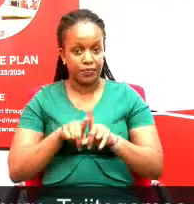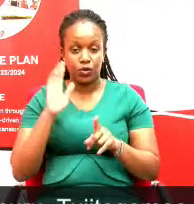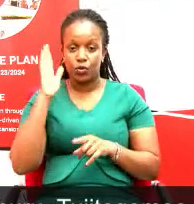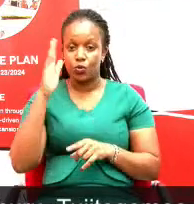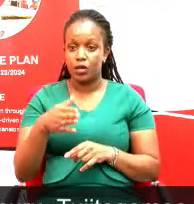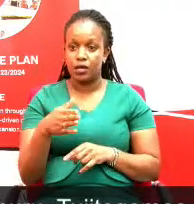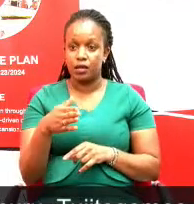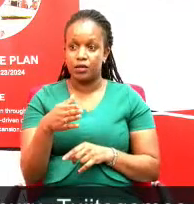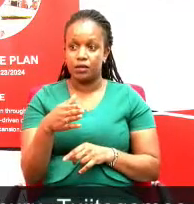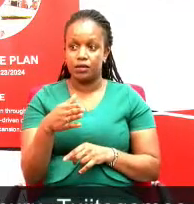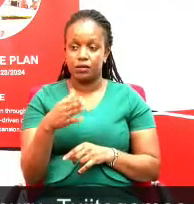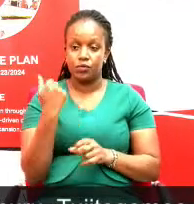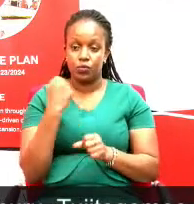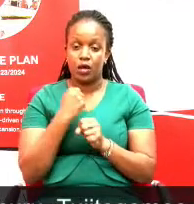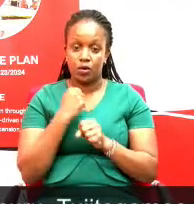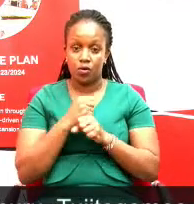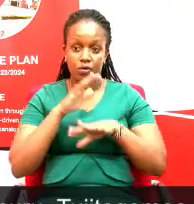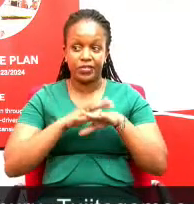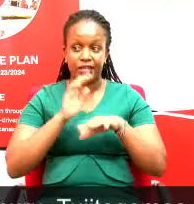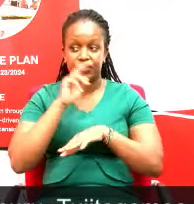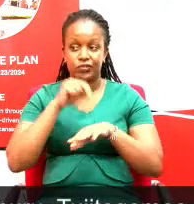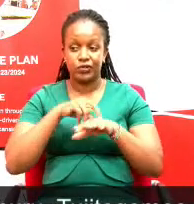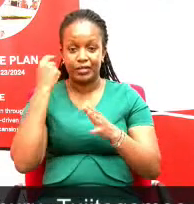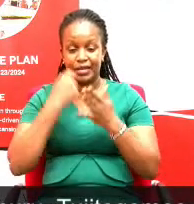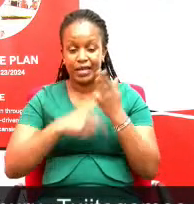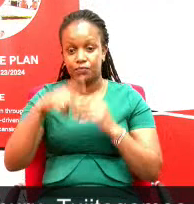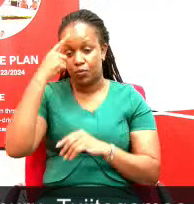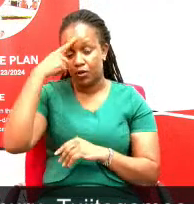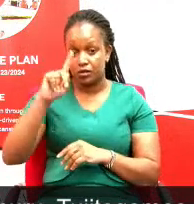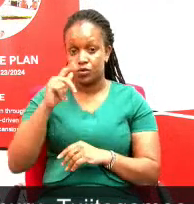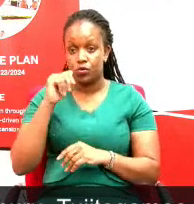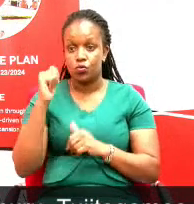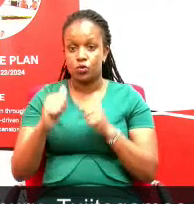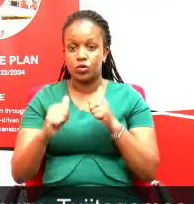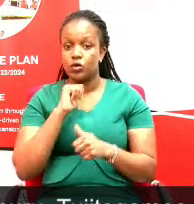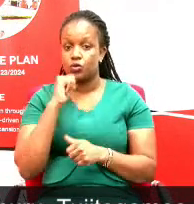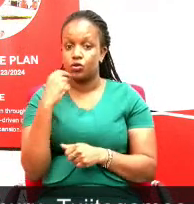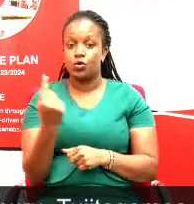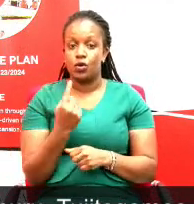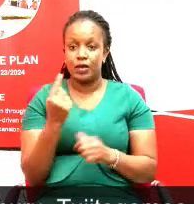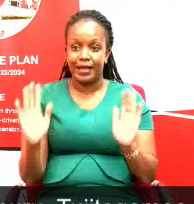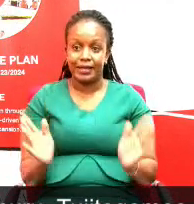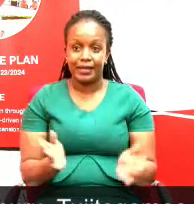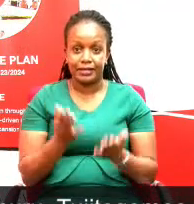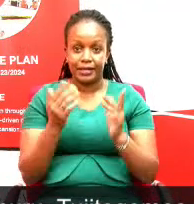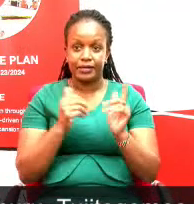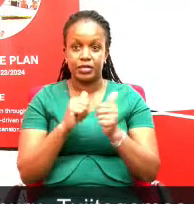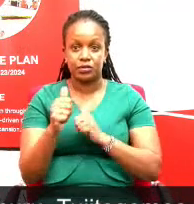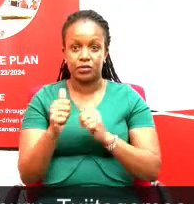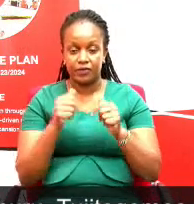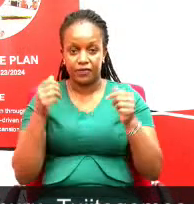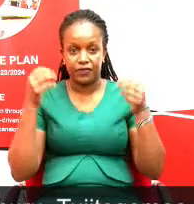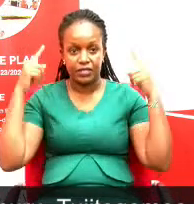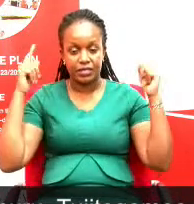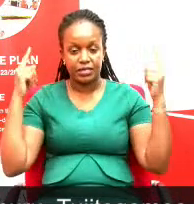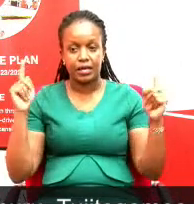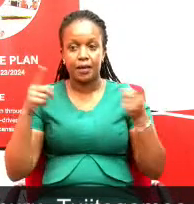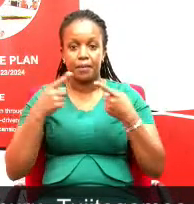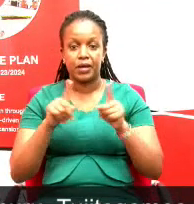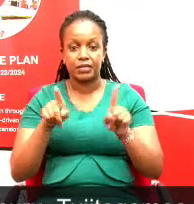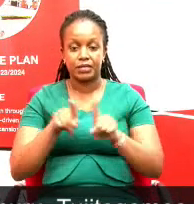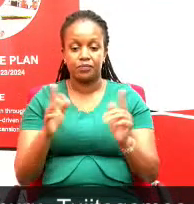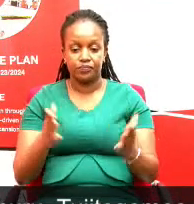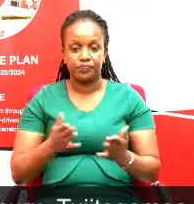finalize, to that effect, the national tax policy. That will not only enhance administrative efficiency of the tax system, but also